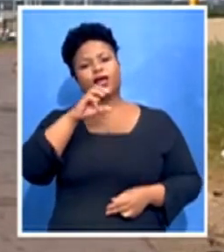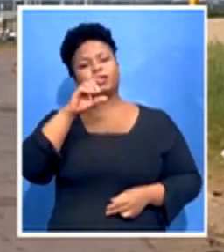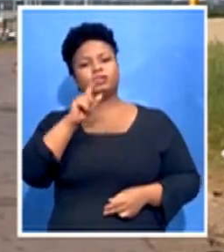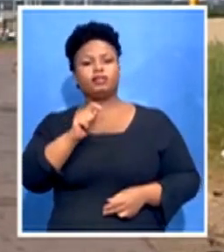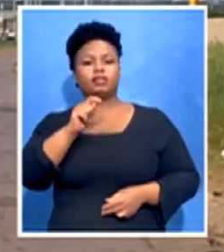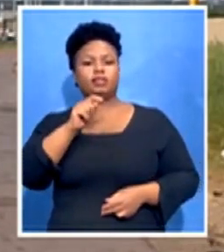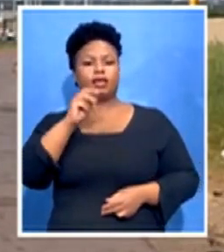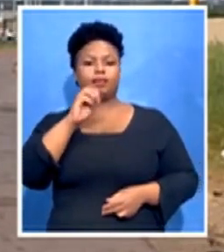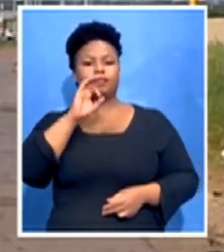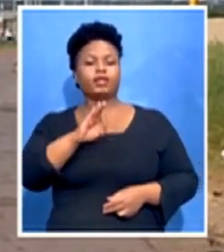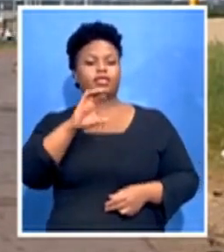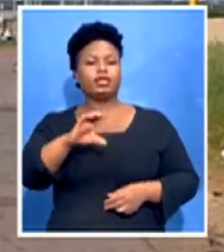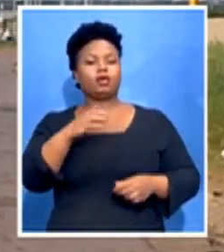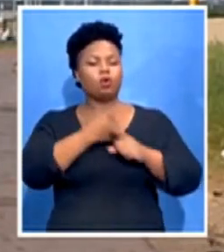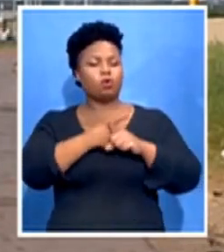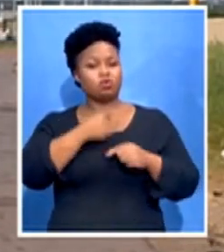Safe operations